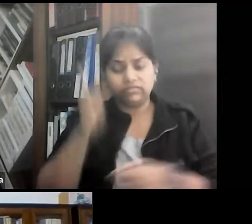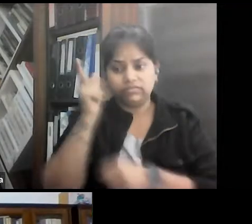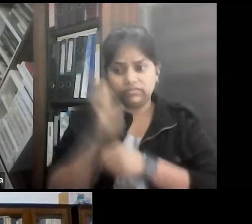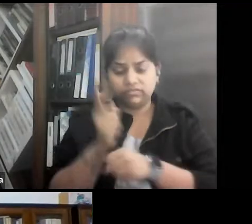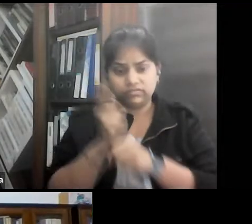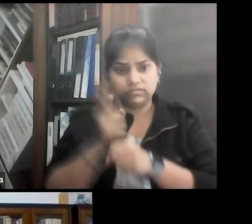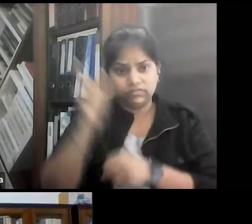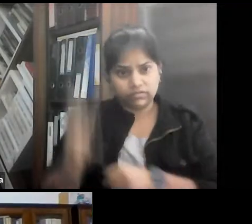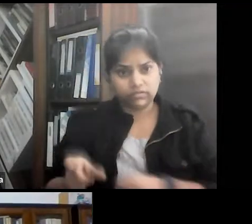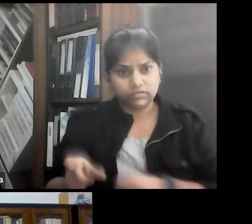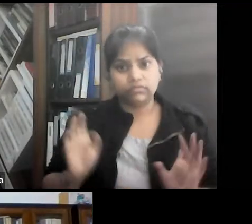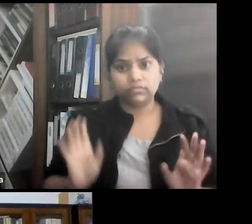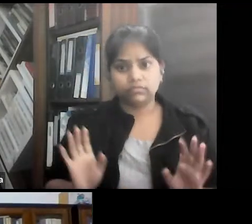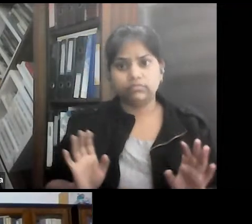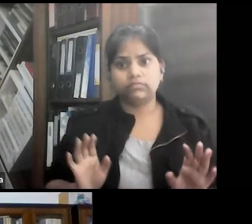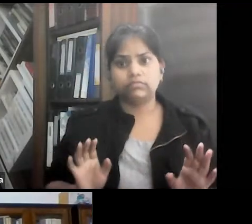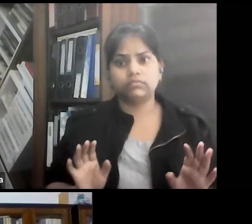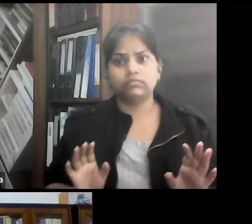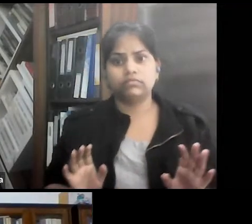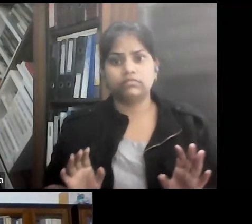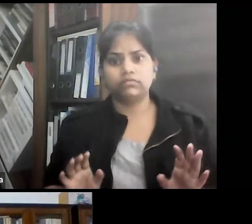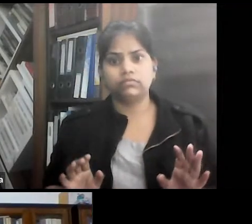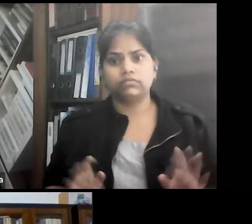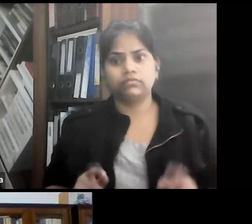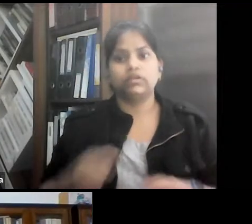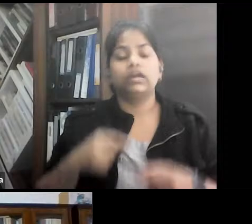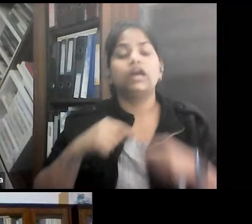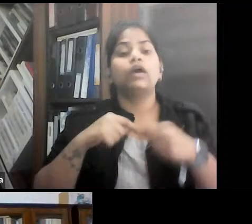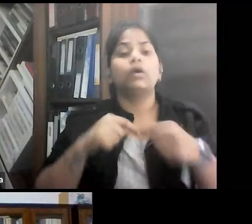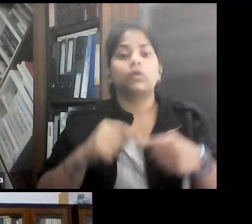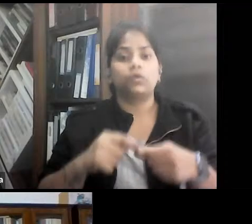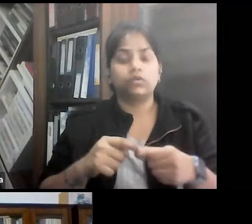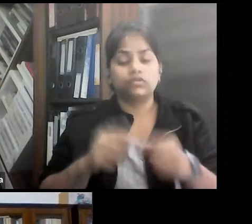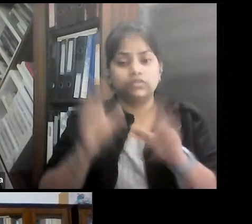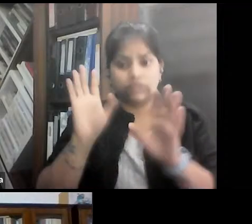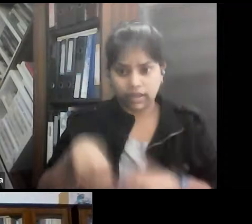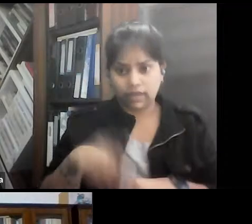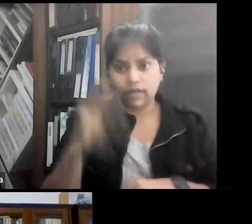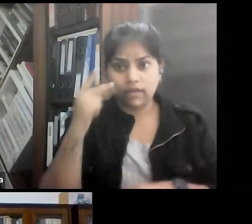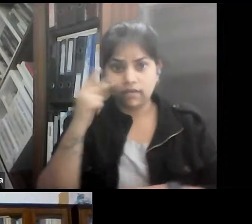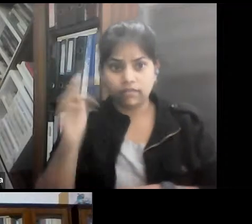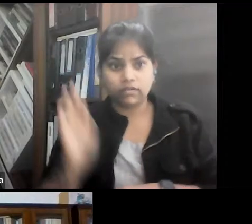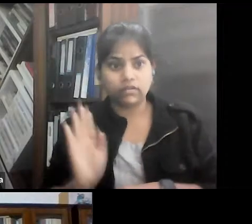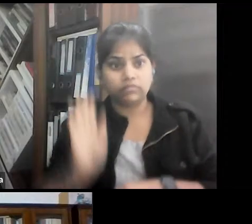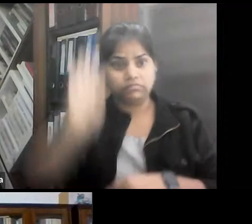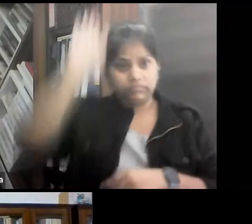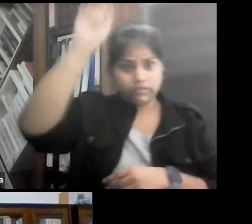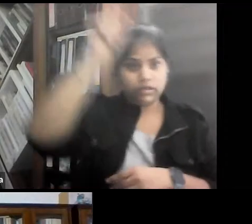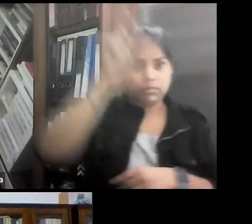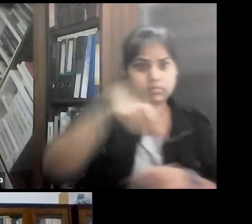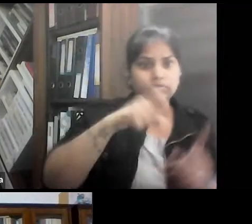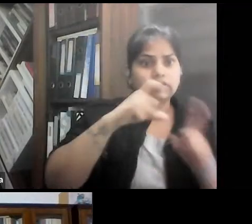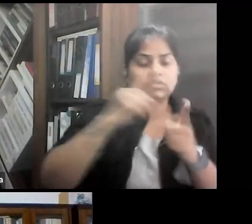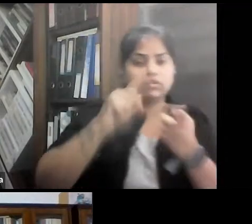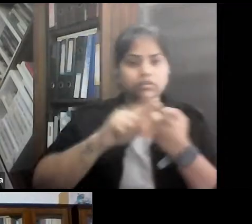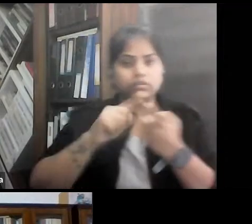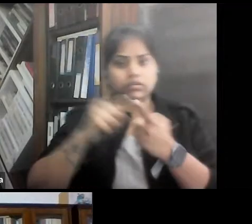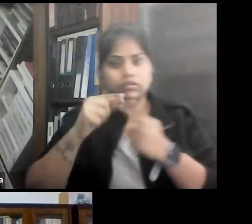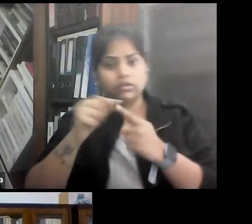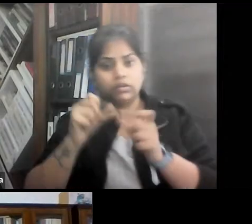So Sandeep, there are some questions in the chat box, but I can also see a raised hand. Deepak Gupta, I